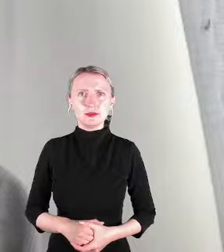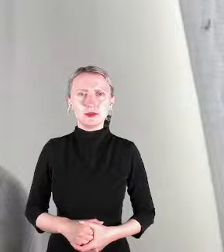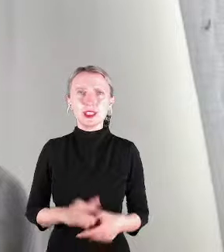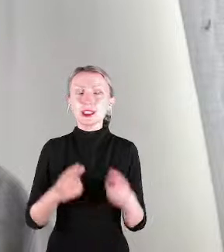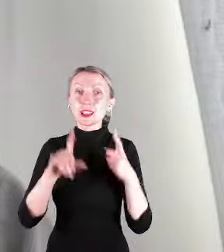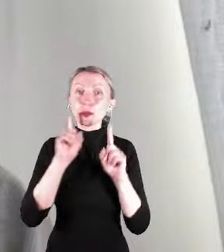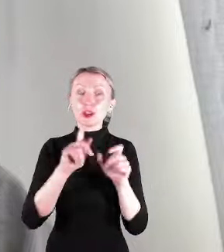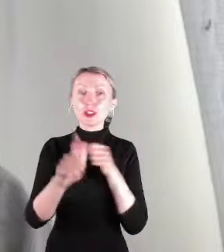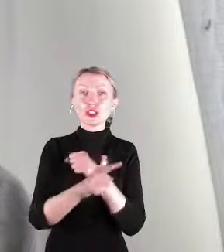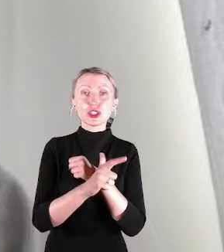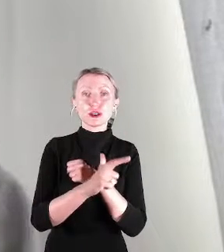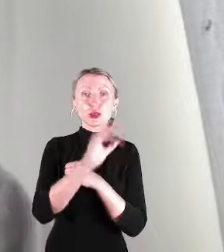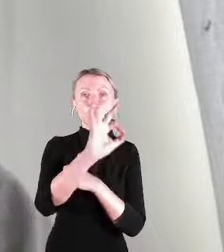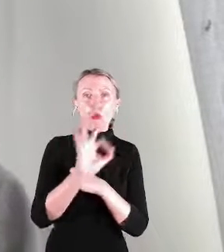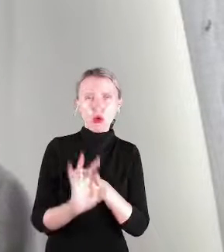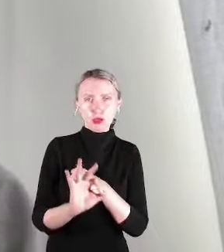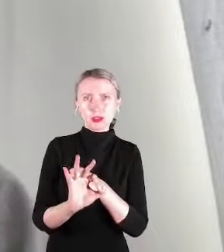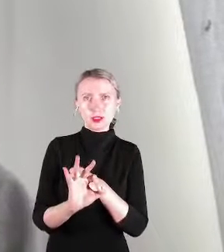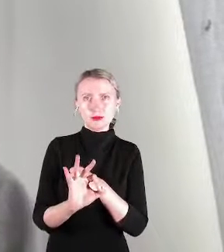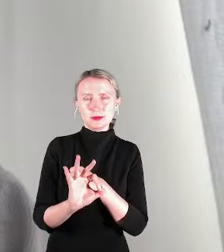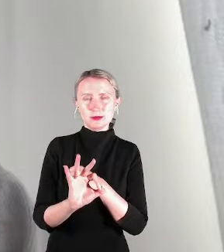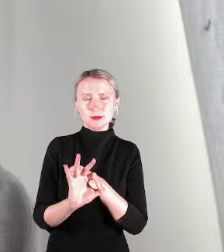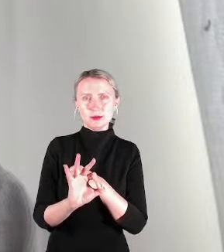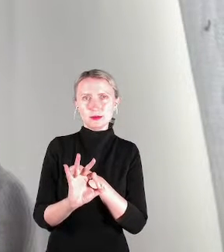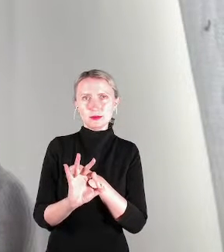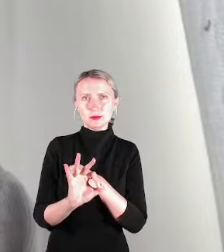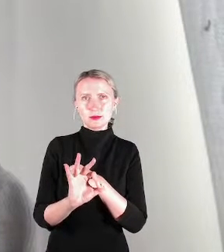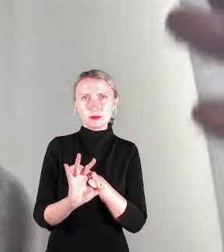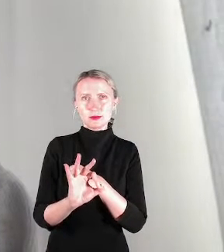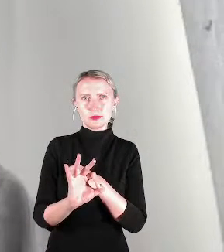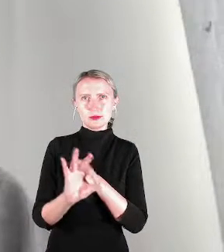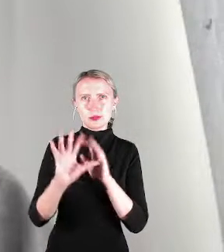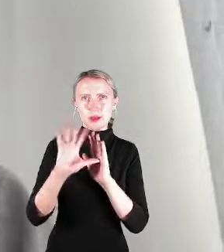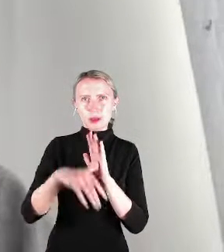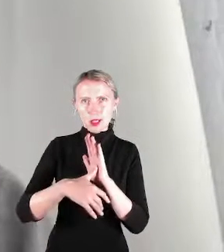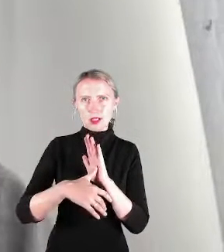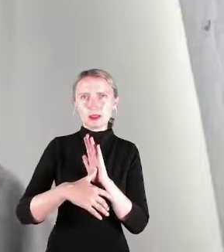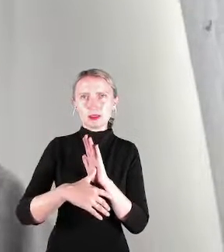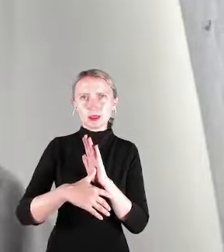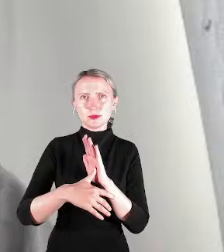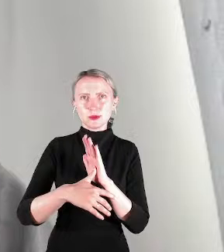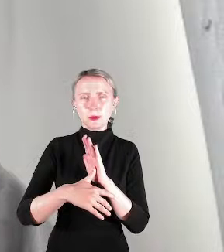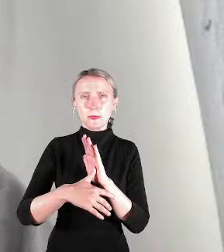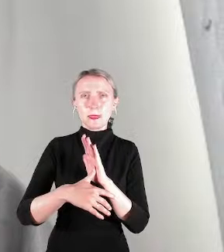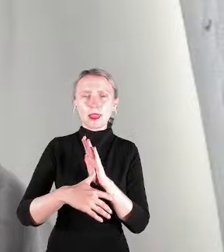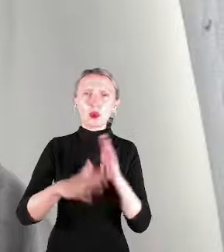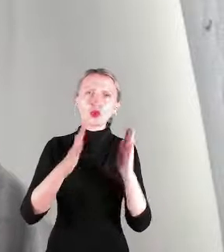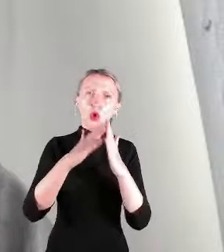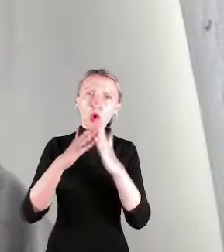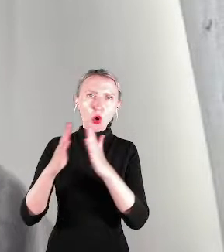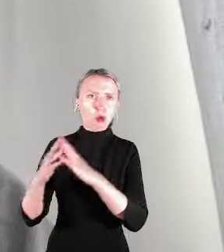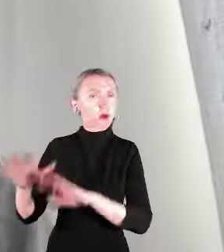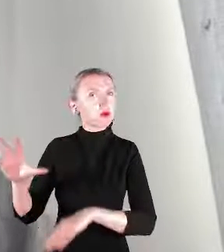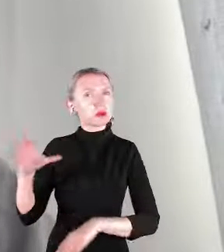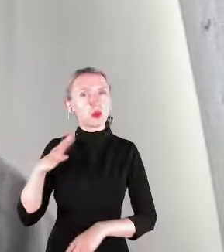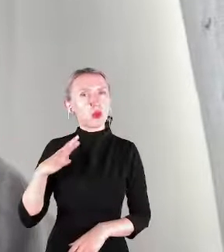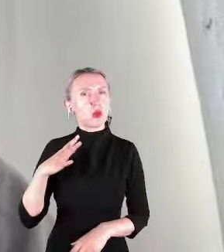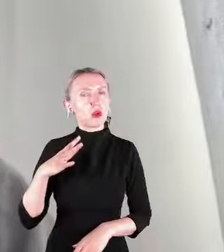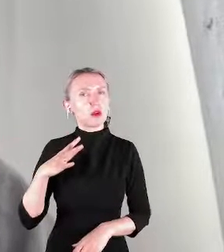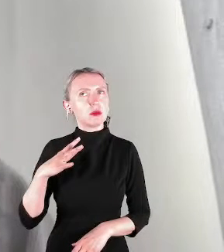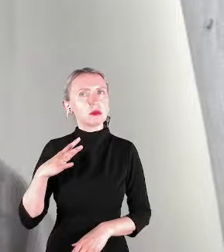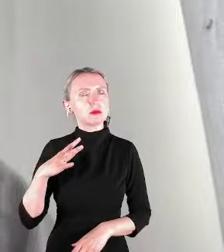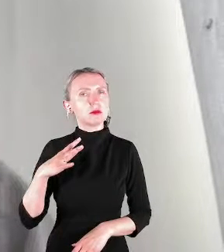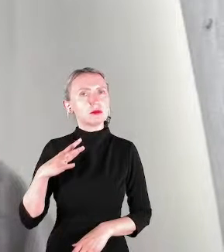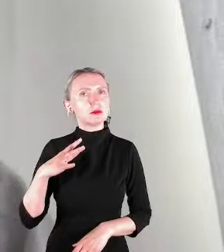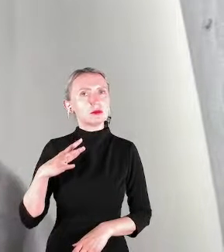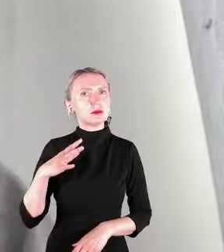housing stock were demolished in this process during the decades after the war. In total, over something